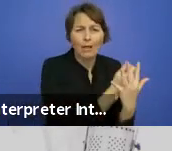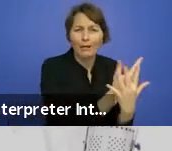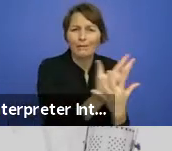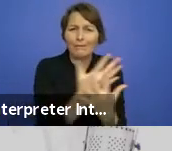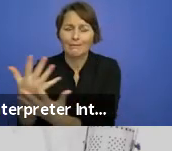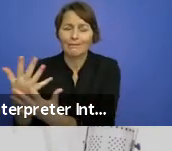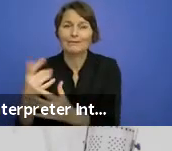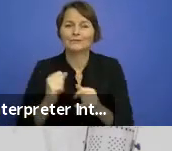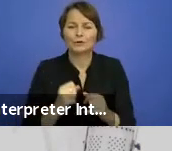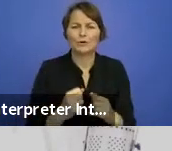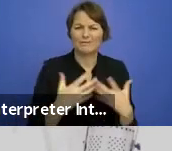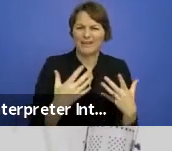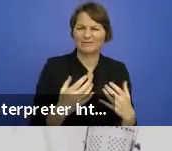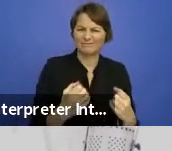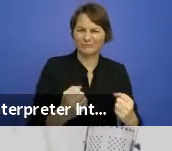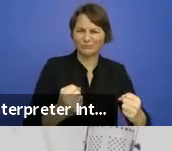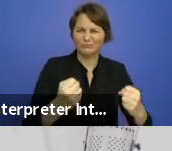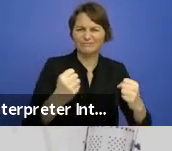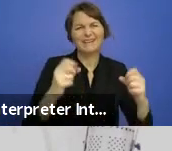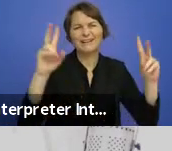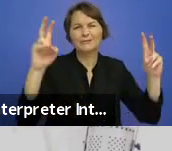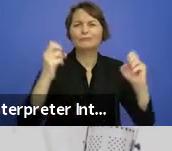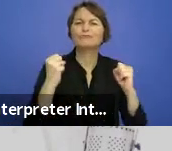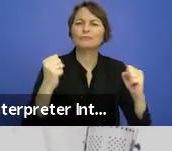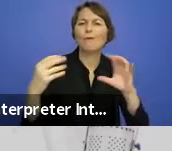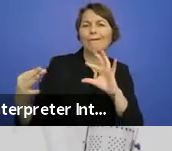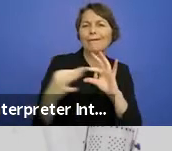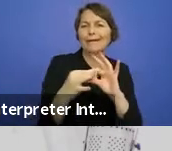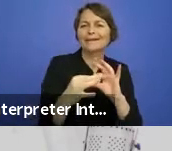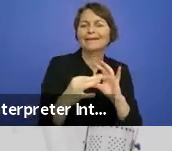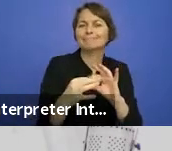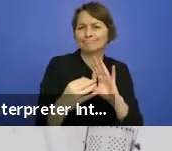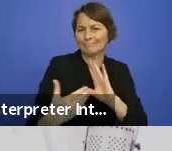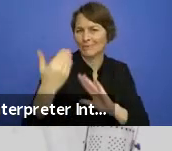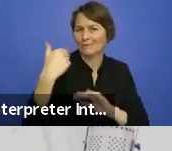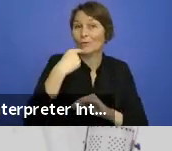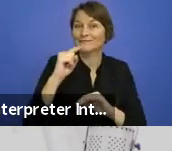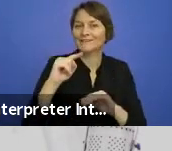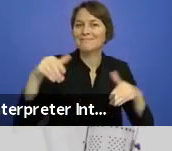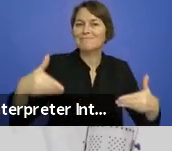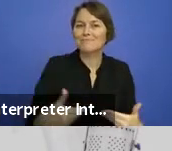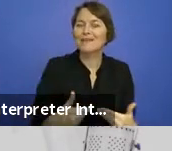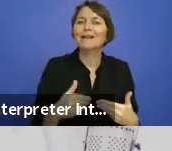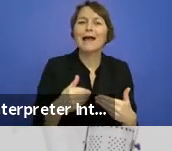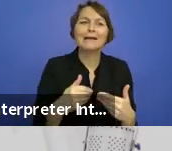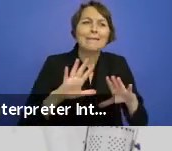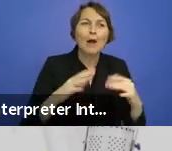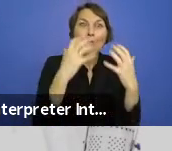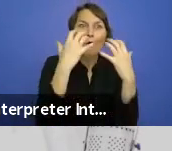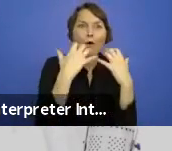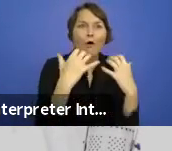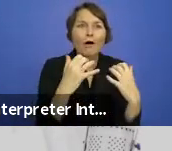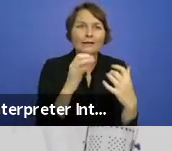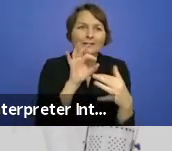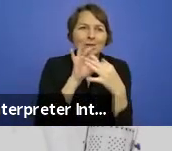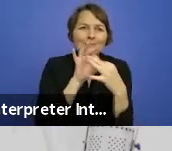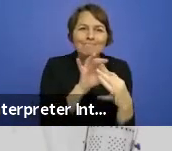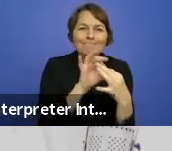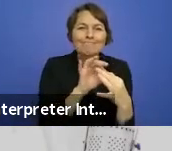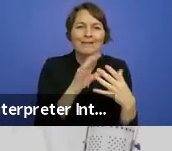strong link, of course, and it was already mentioned in the introduction, the interaction with the audiences in this common